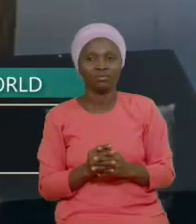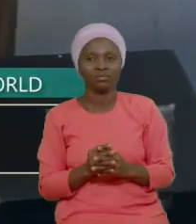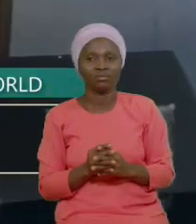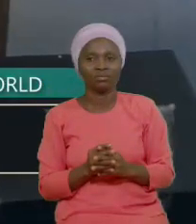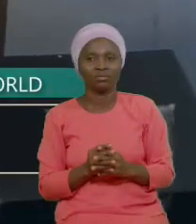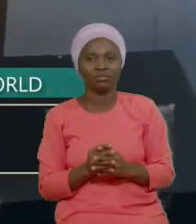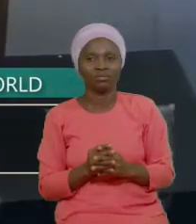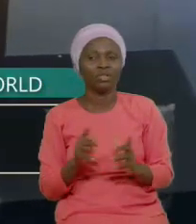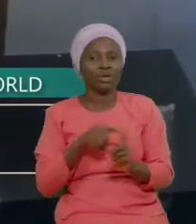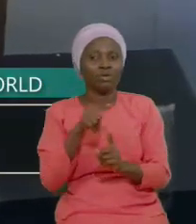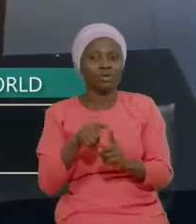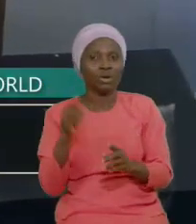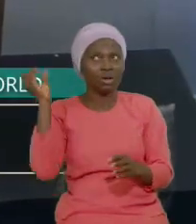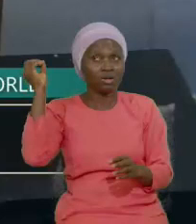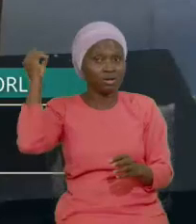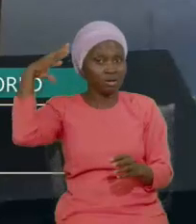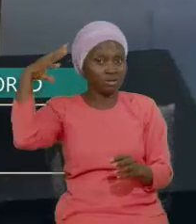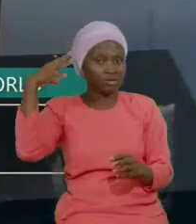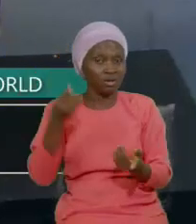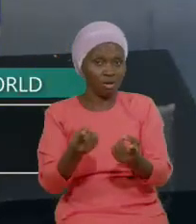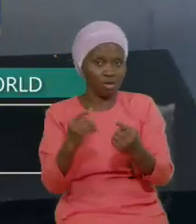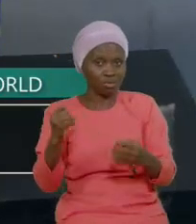When grace comes into us,